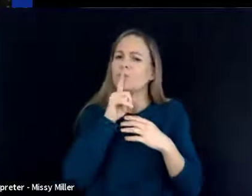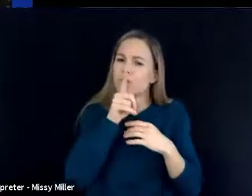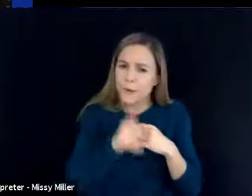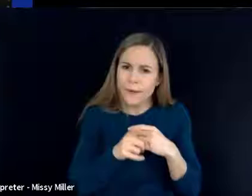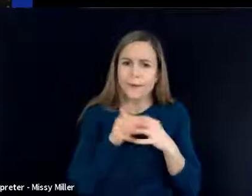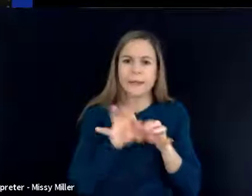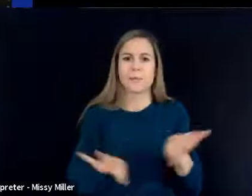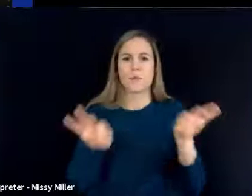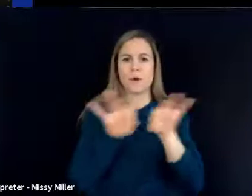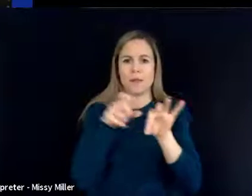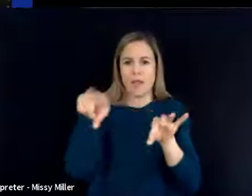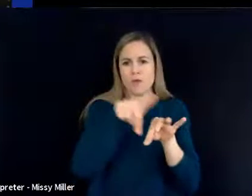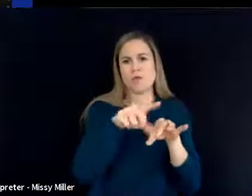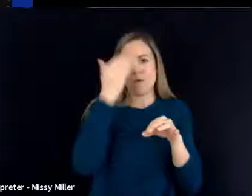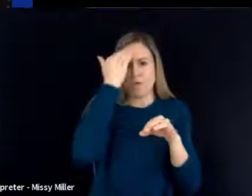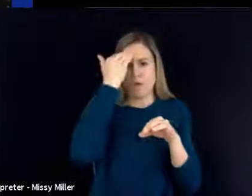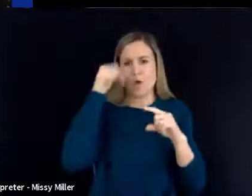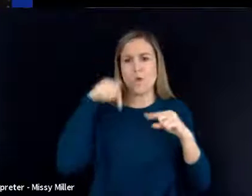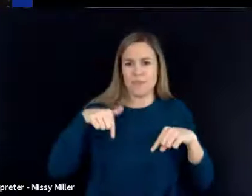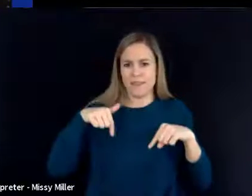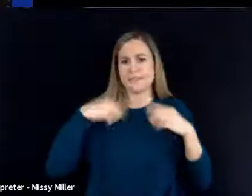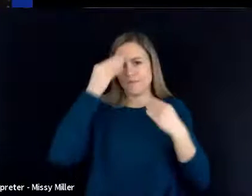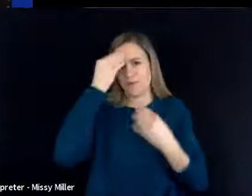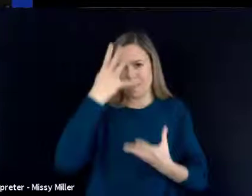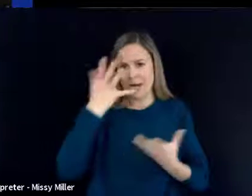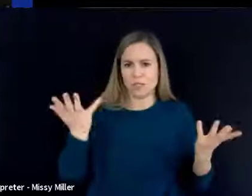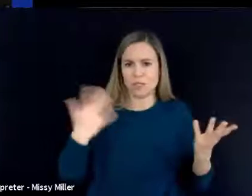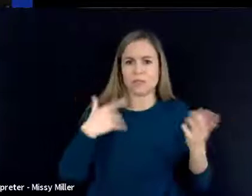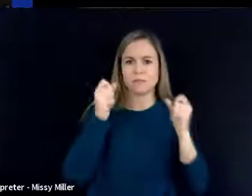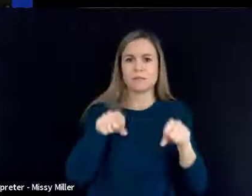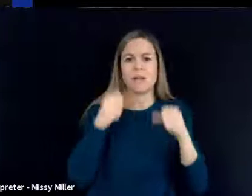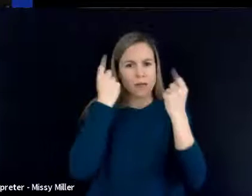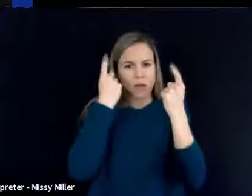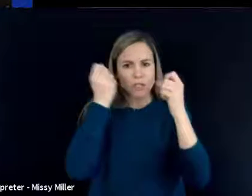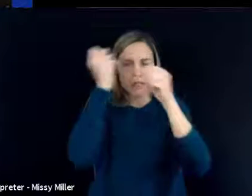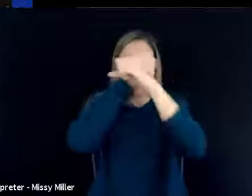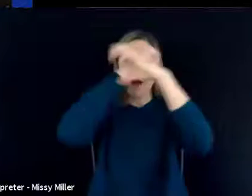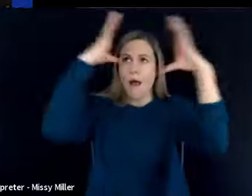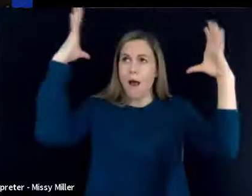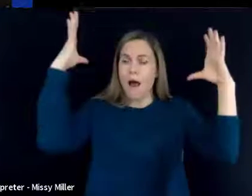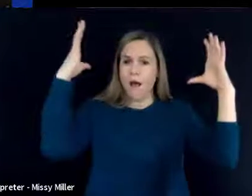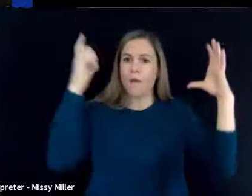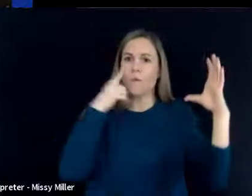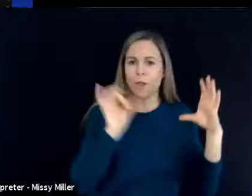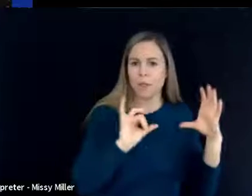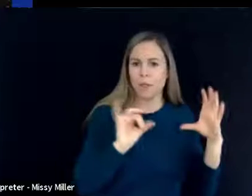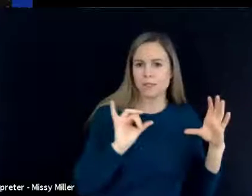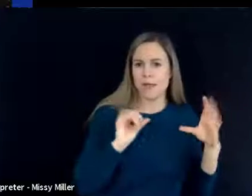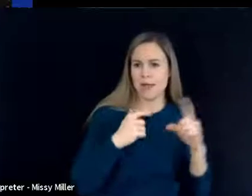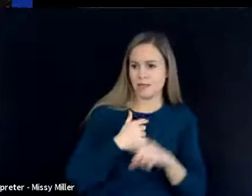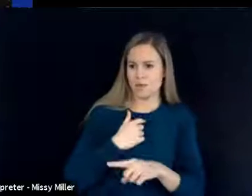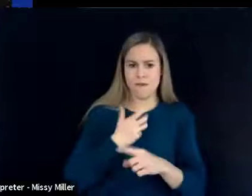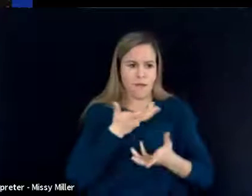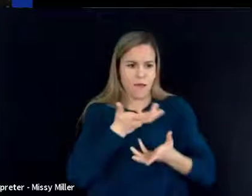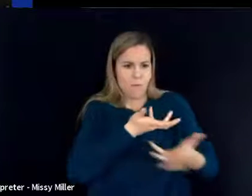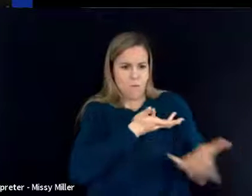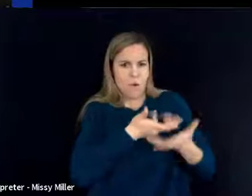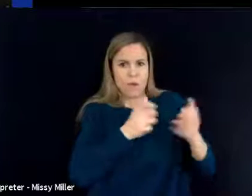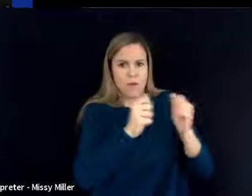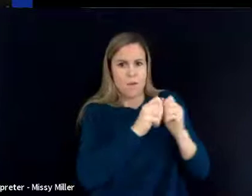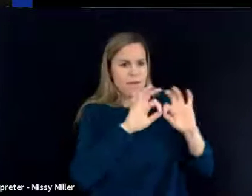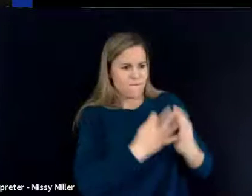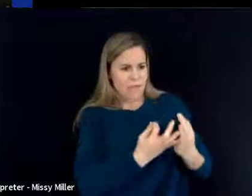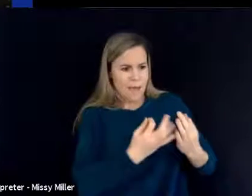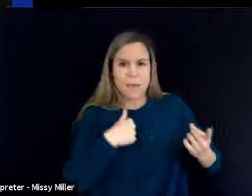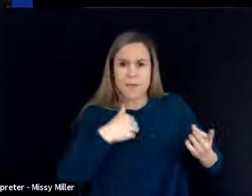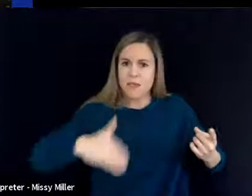you have this information so that you can reassure families that, oh man, it may not be okay